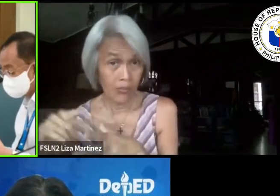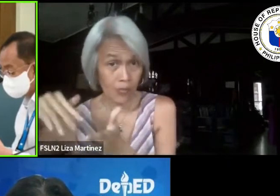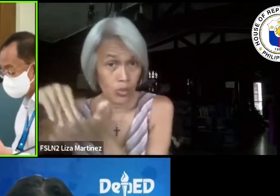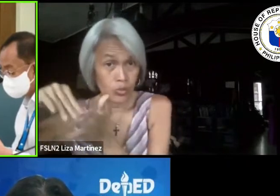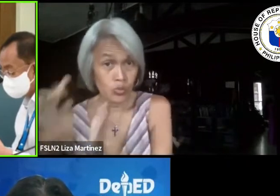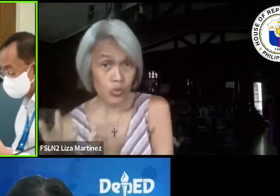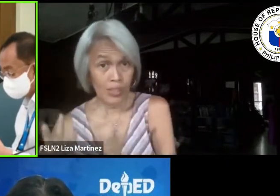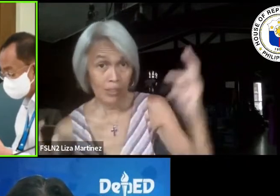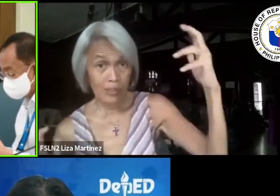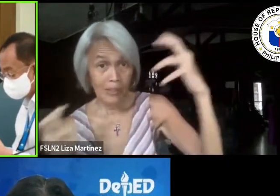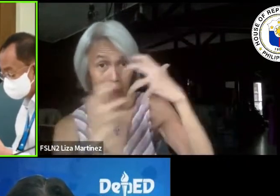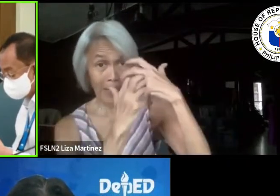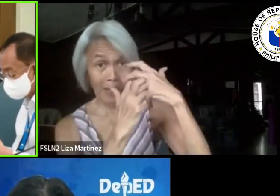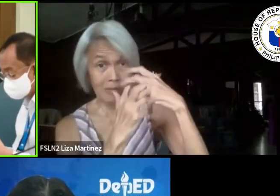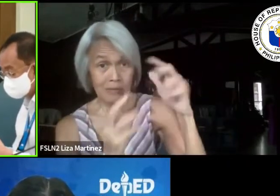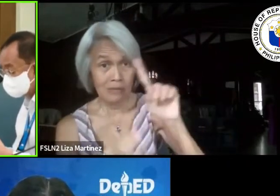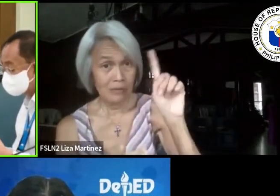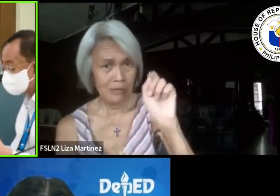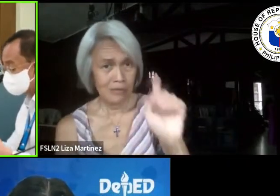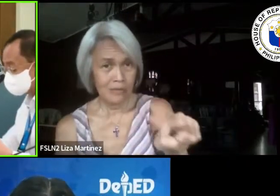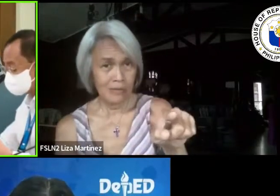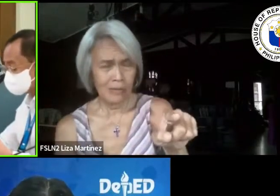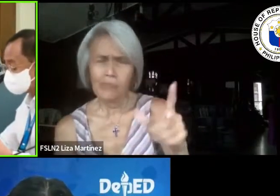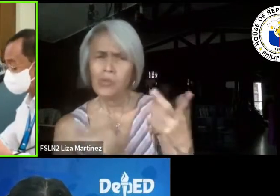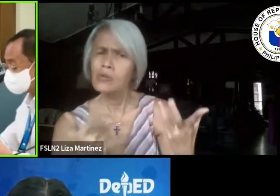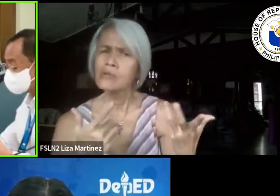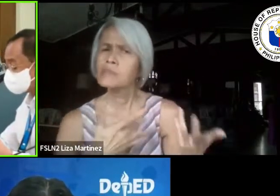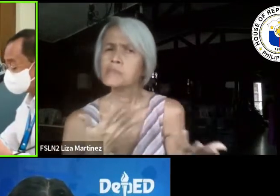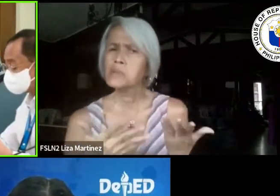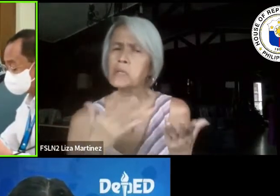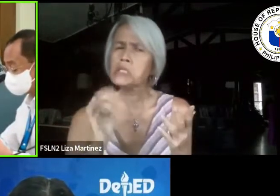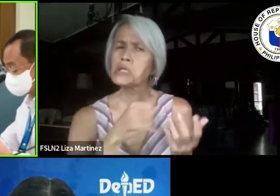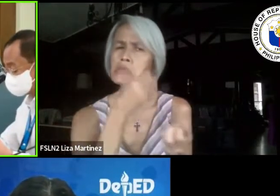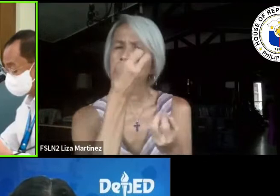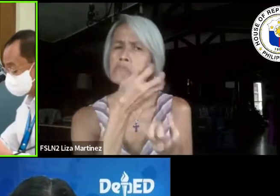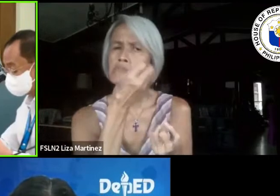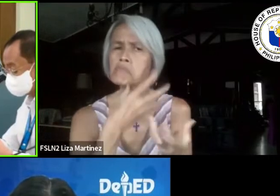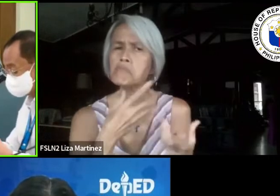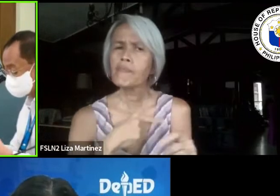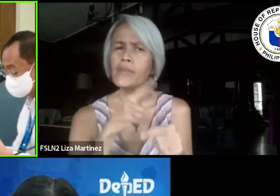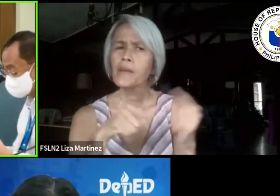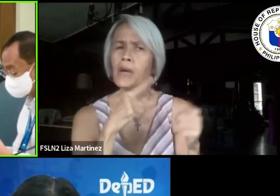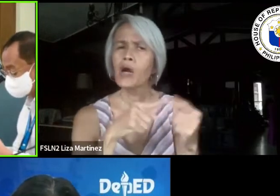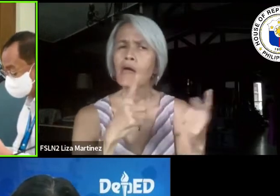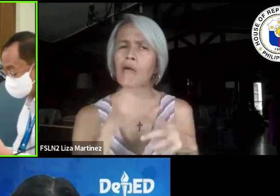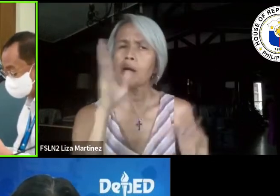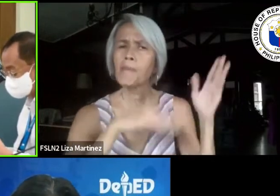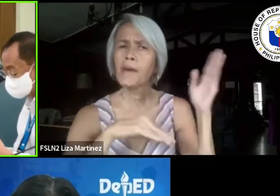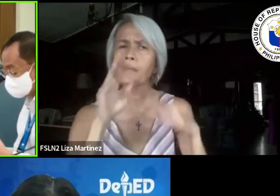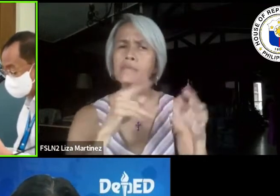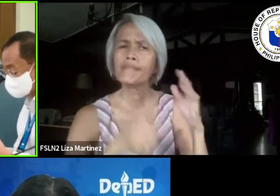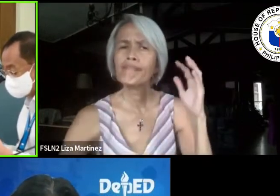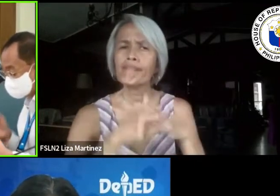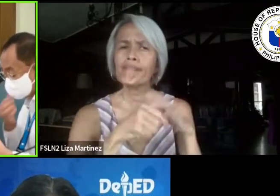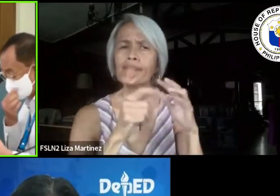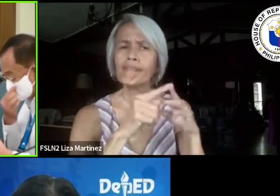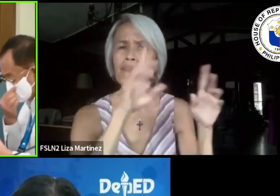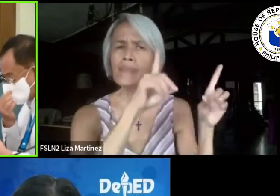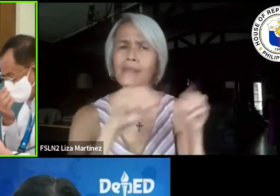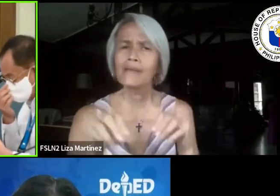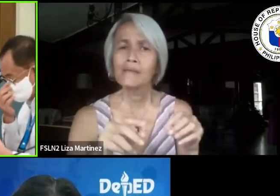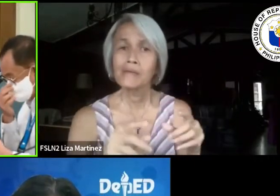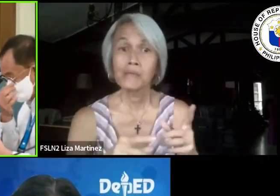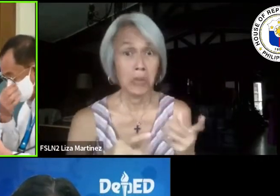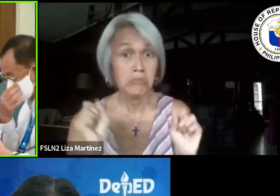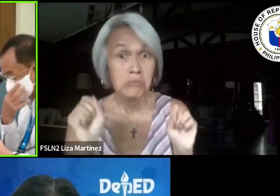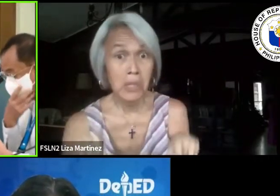baka yun yung sinasabi sa amin na nagkakaroon ng problema sa implementation. So would that also be